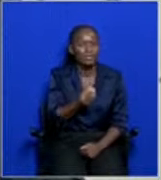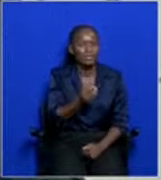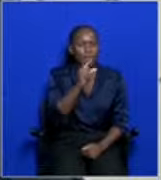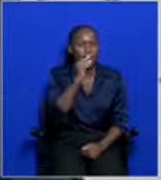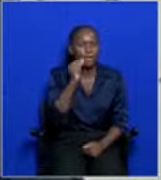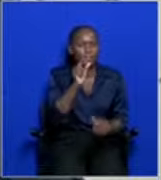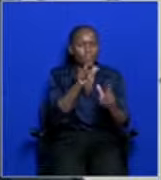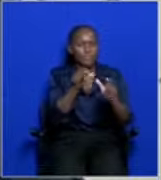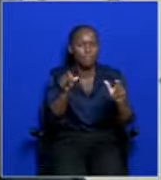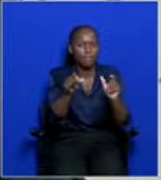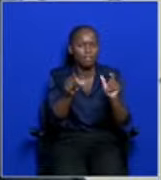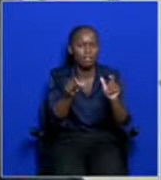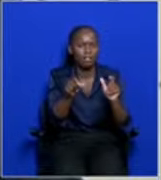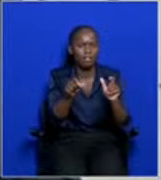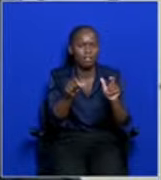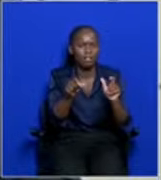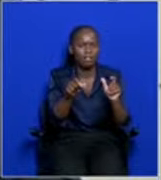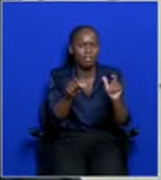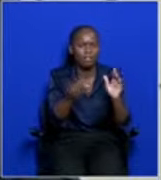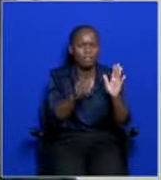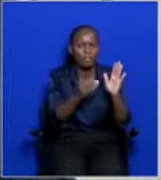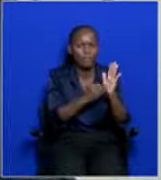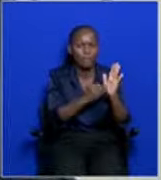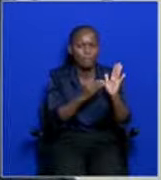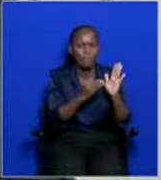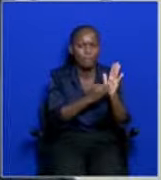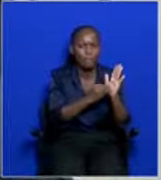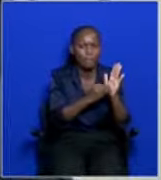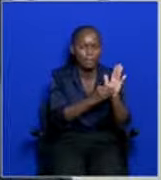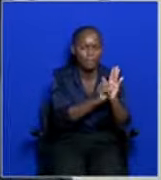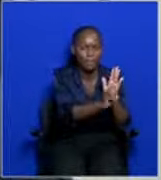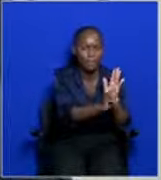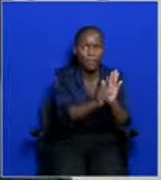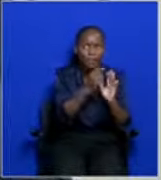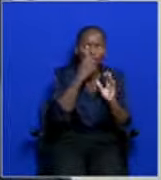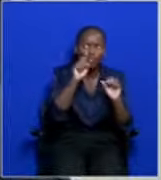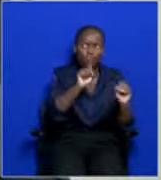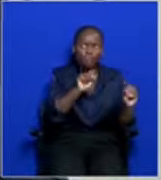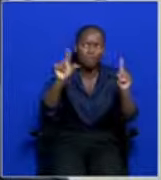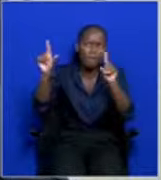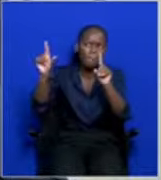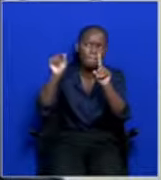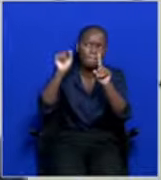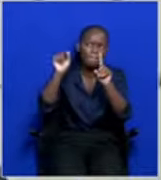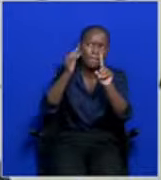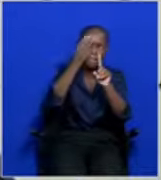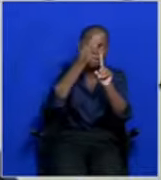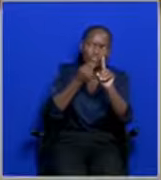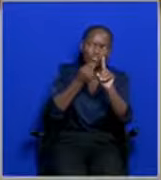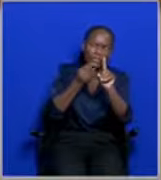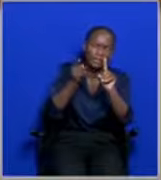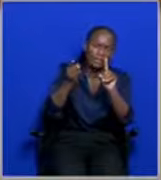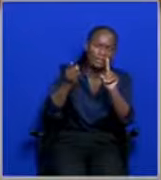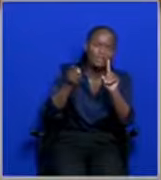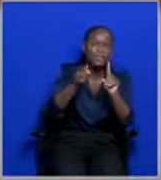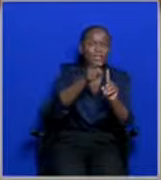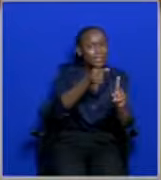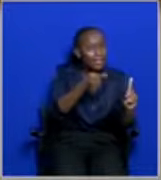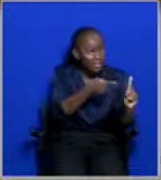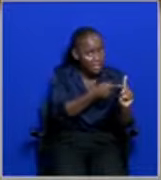person. You projected photographs. Is Mr. Magagula able to say to us who are those people in those